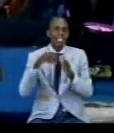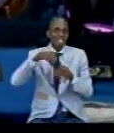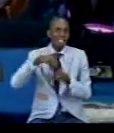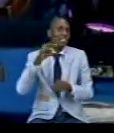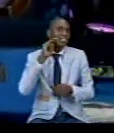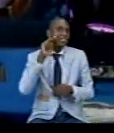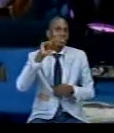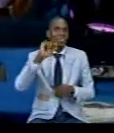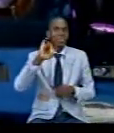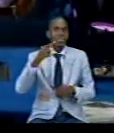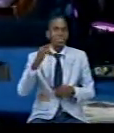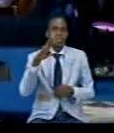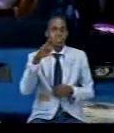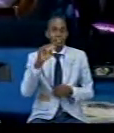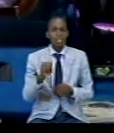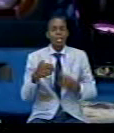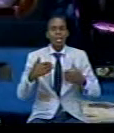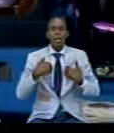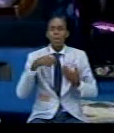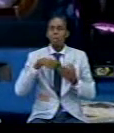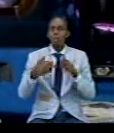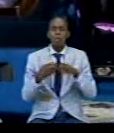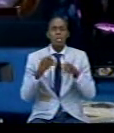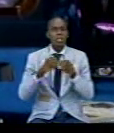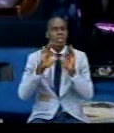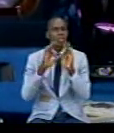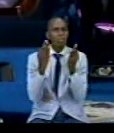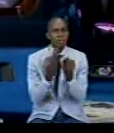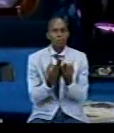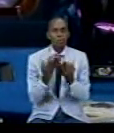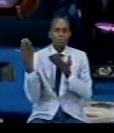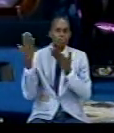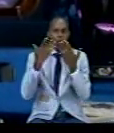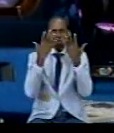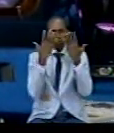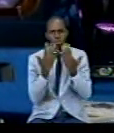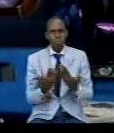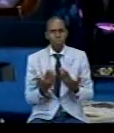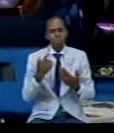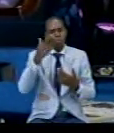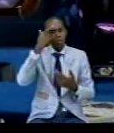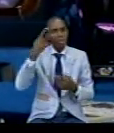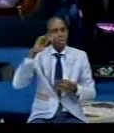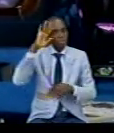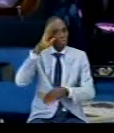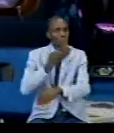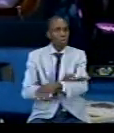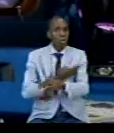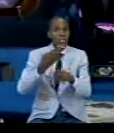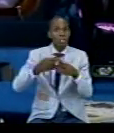family. Why? Because their son, Richard,